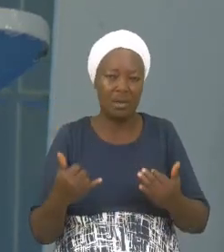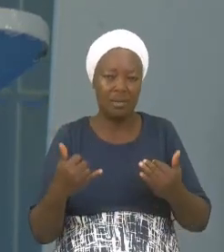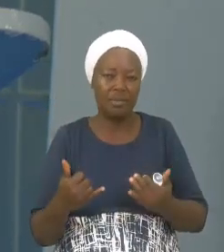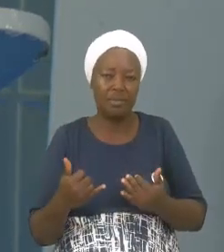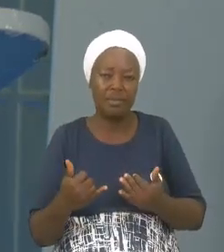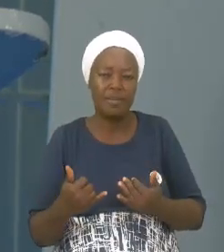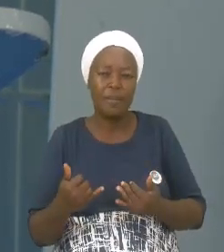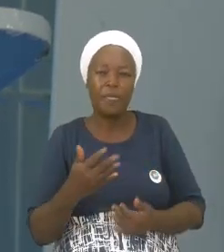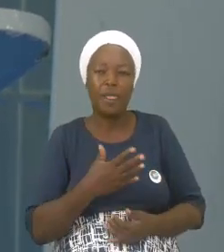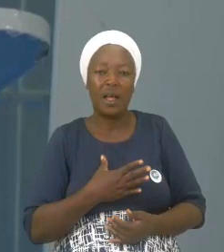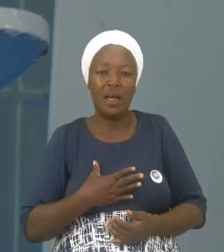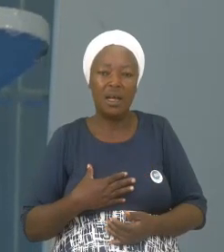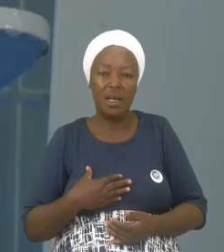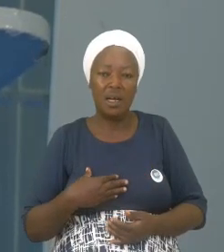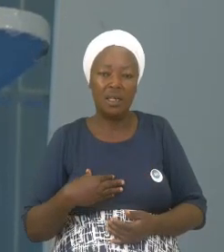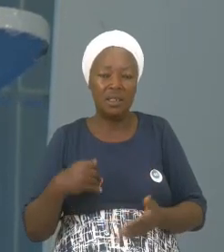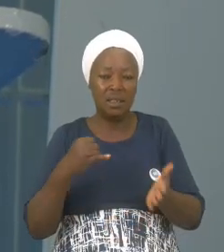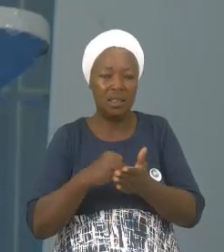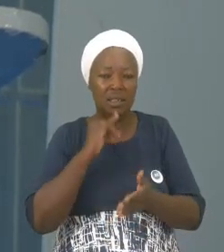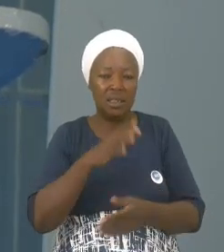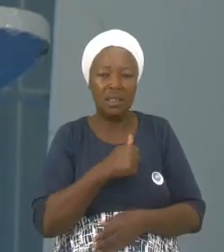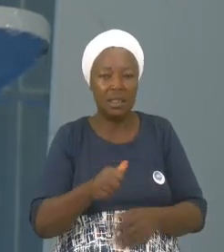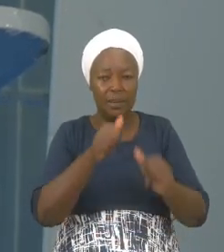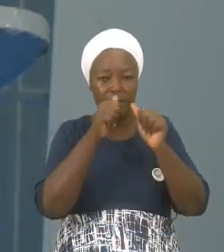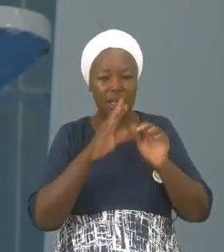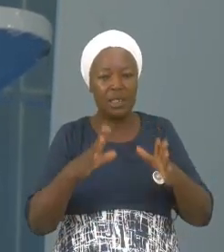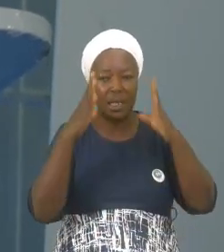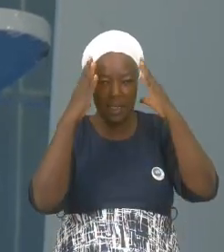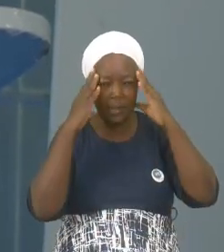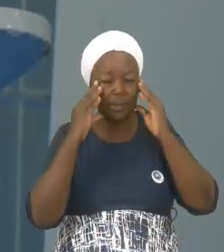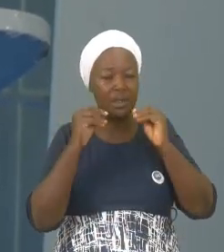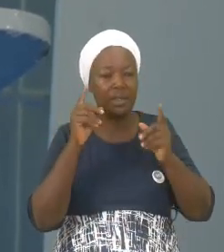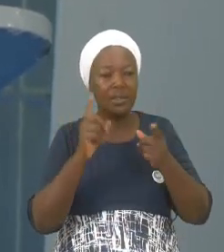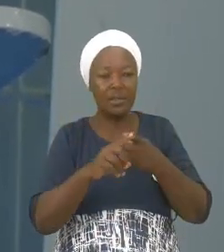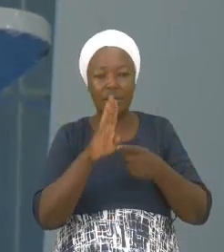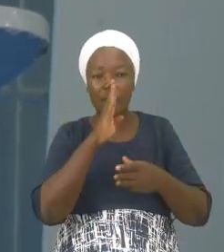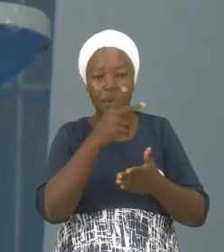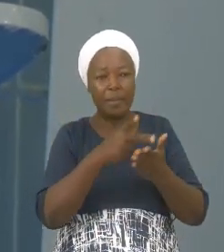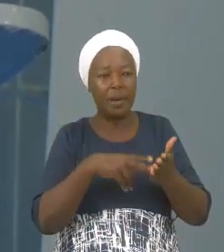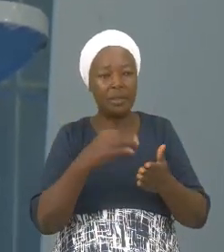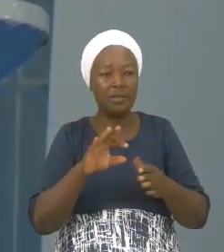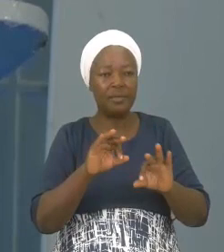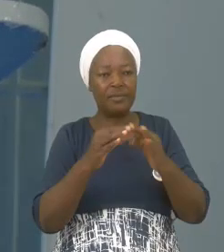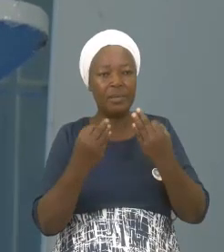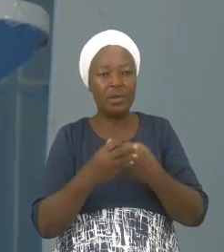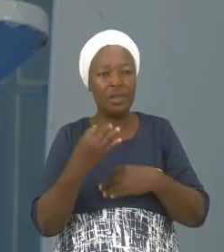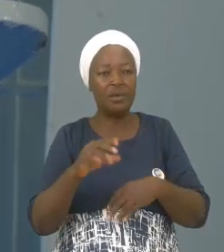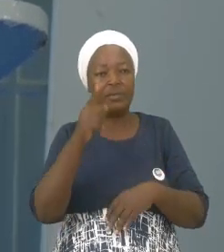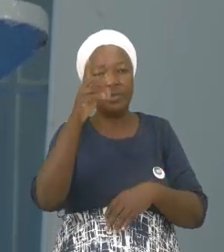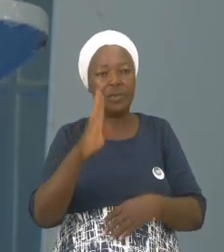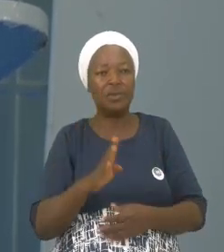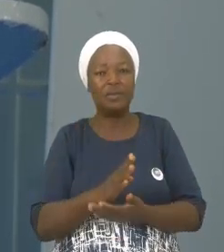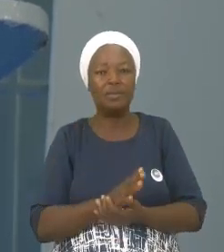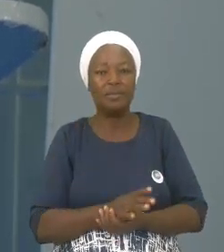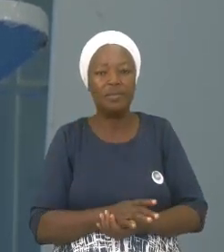And it's a blessed experience to be part of the family of God. What